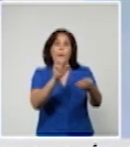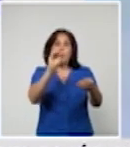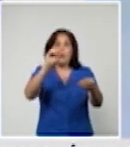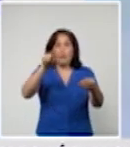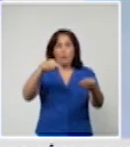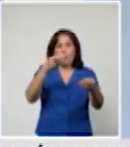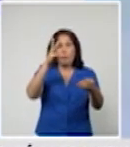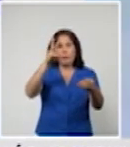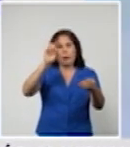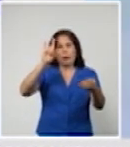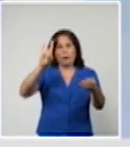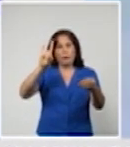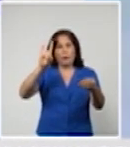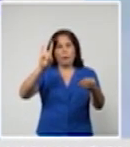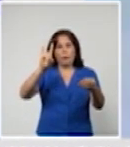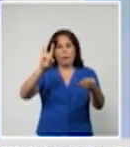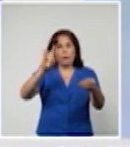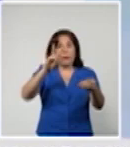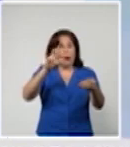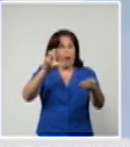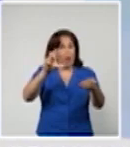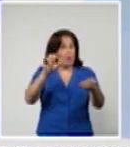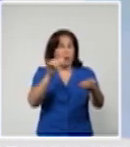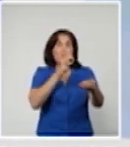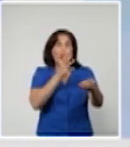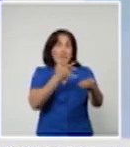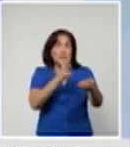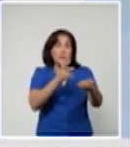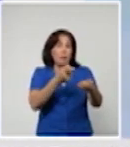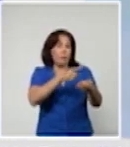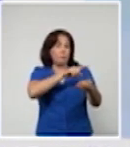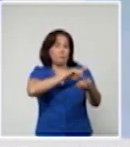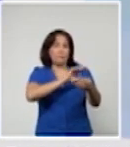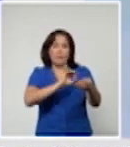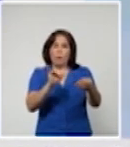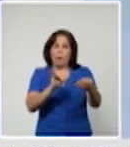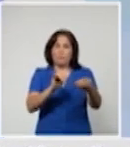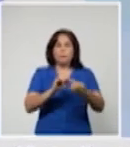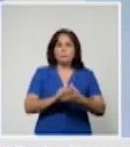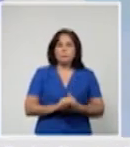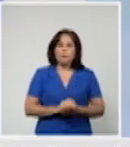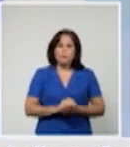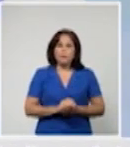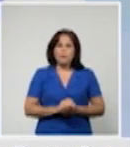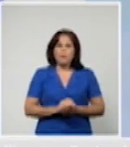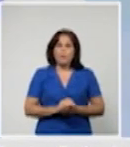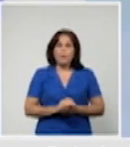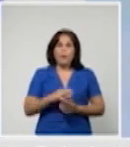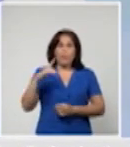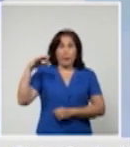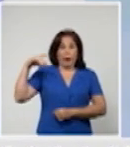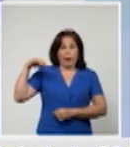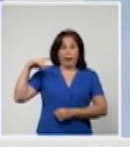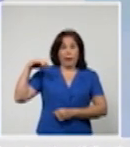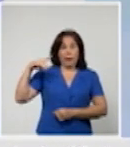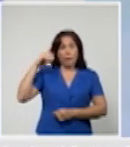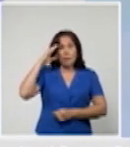to 6.14. Villa Clara's rate remains relatively unchanged